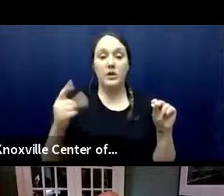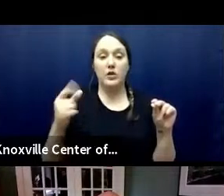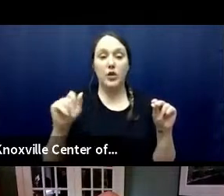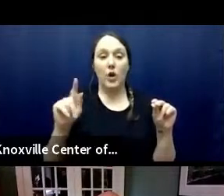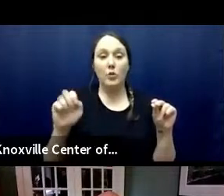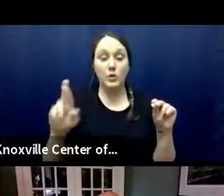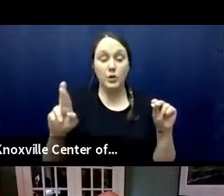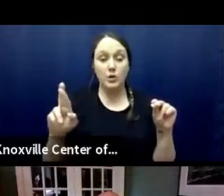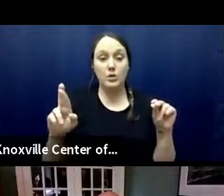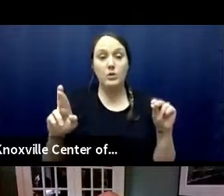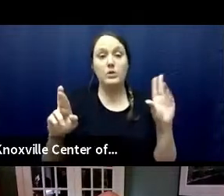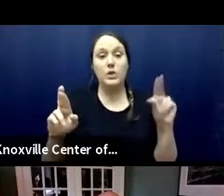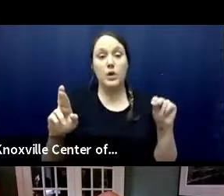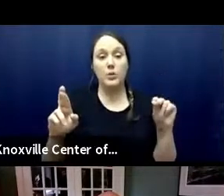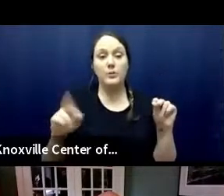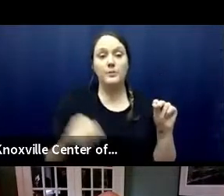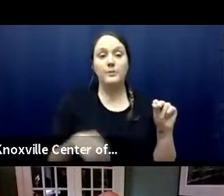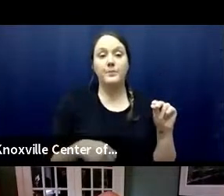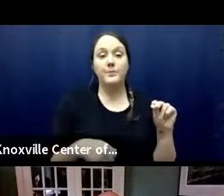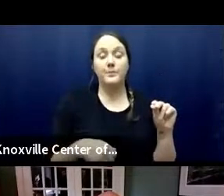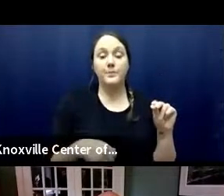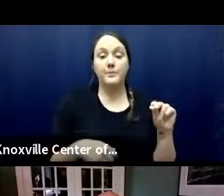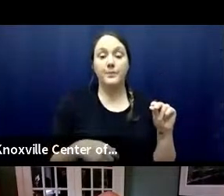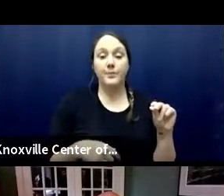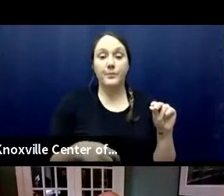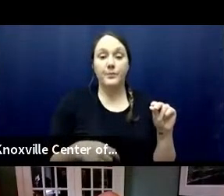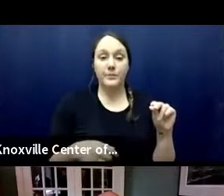Dr. Gocher, No.